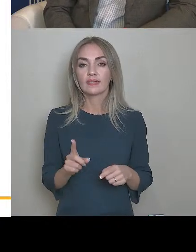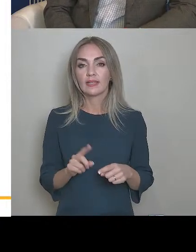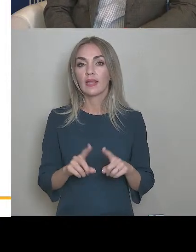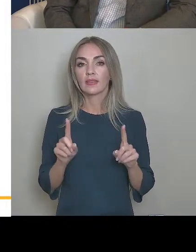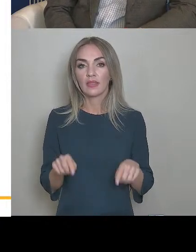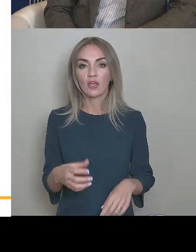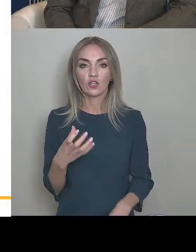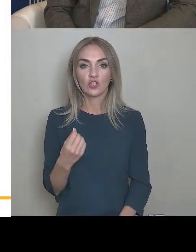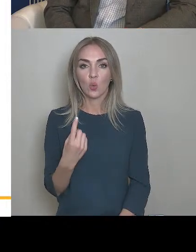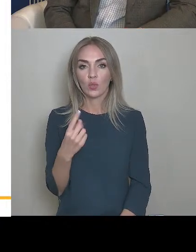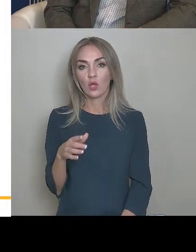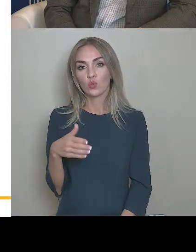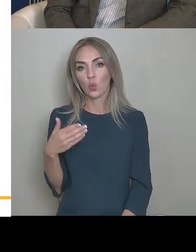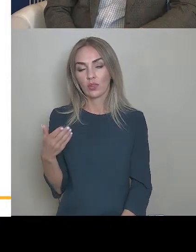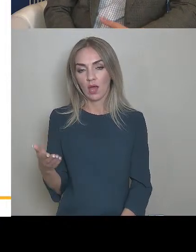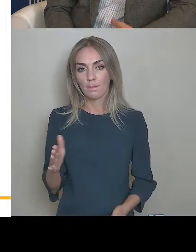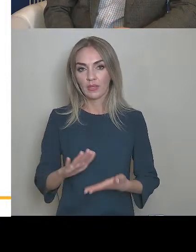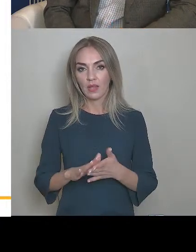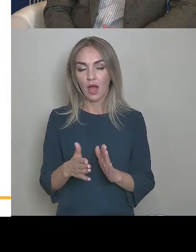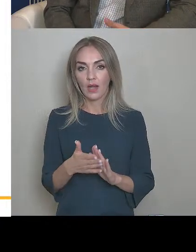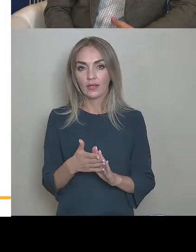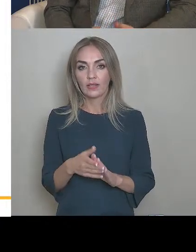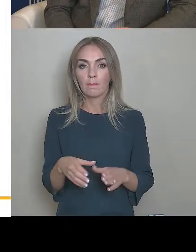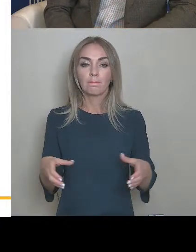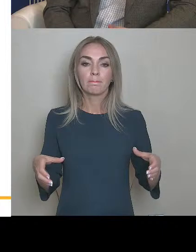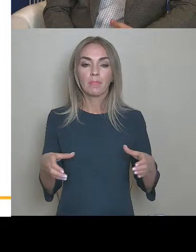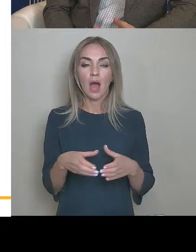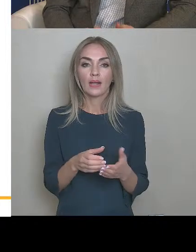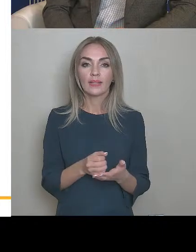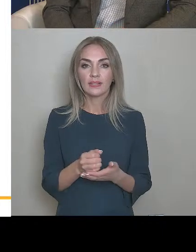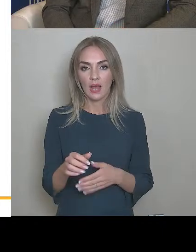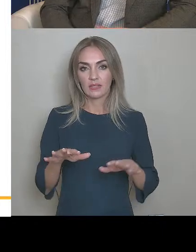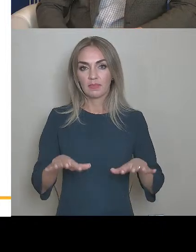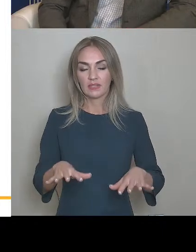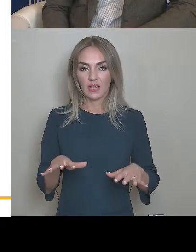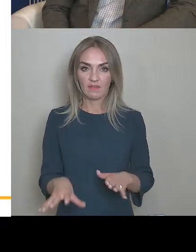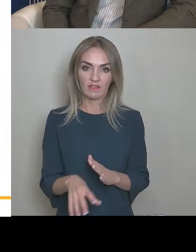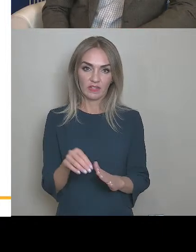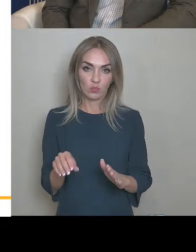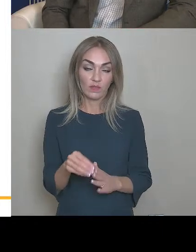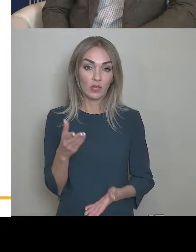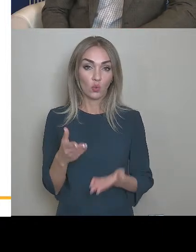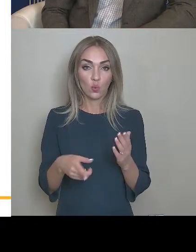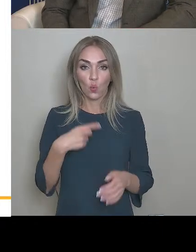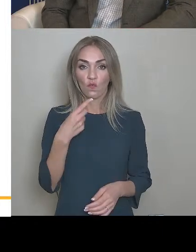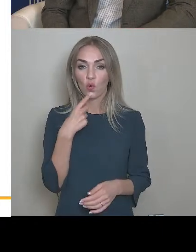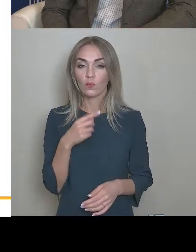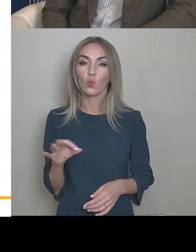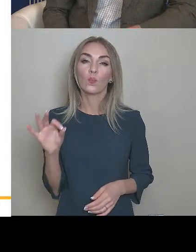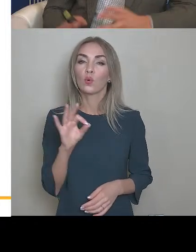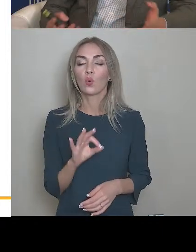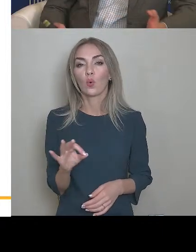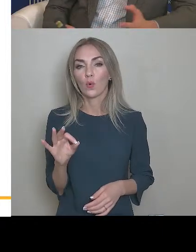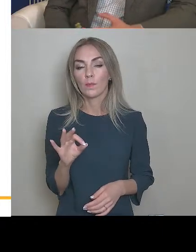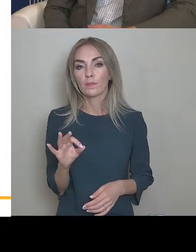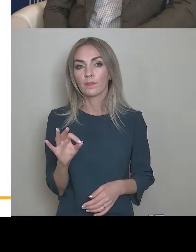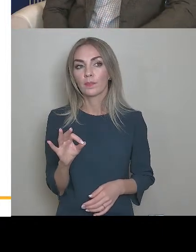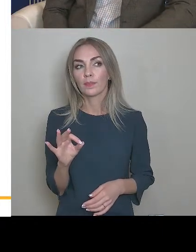when the agreement was accomplished before? So that's another side of the party